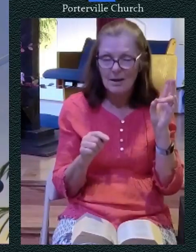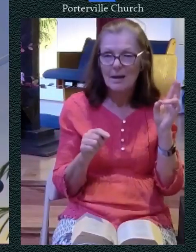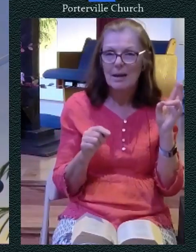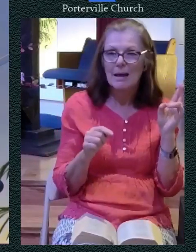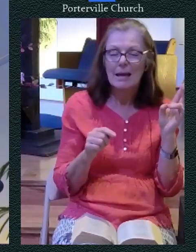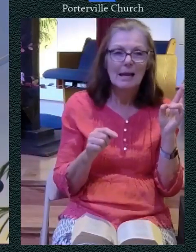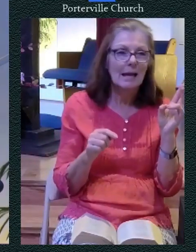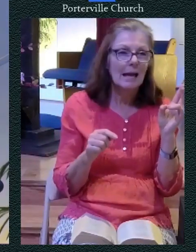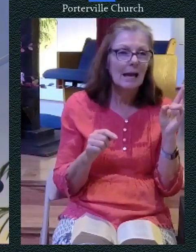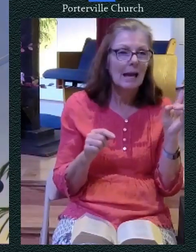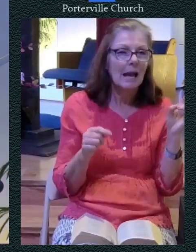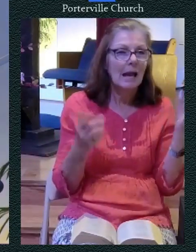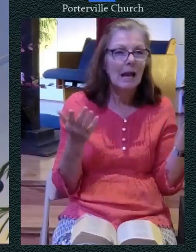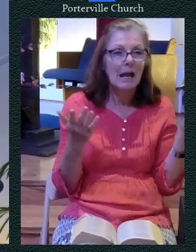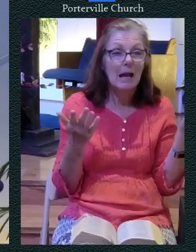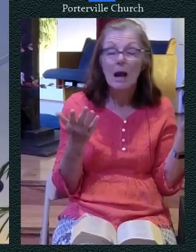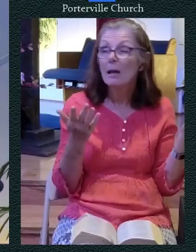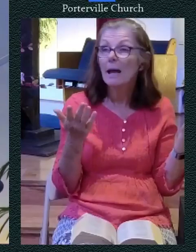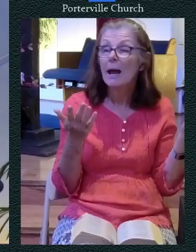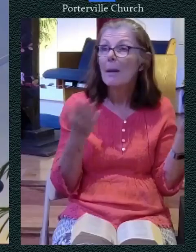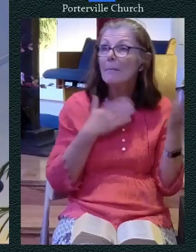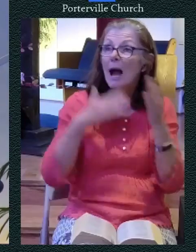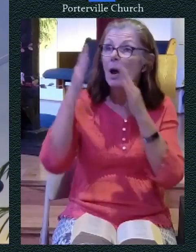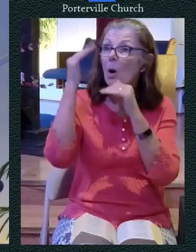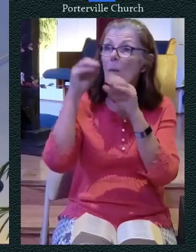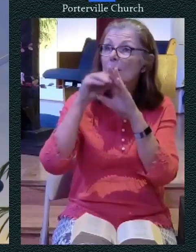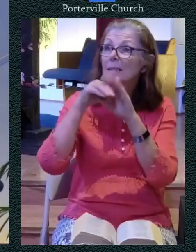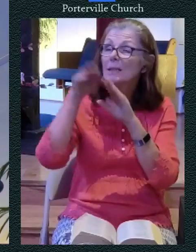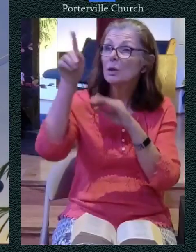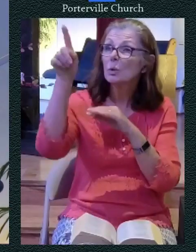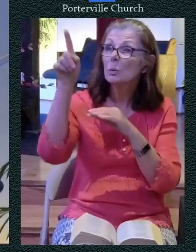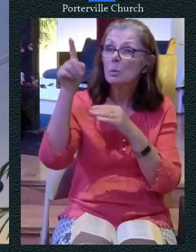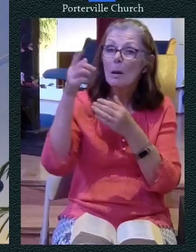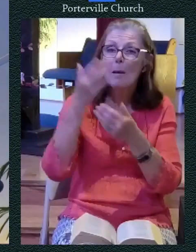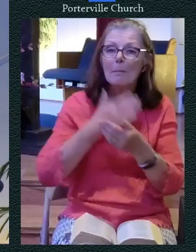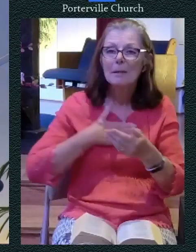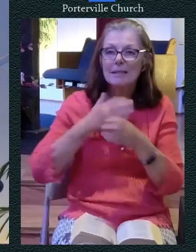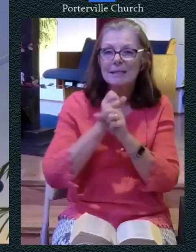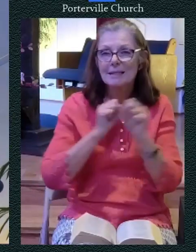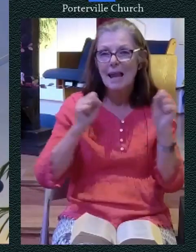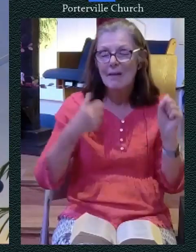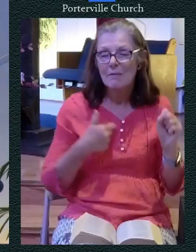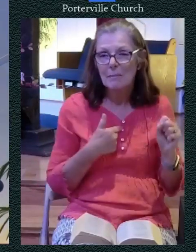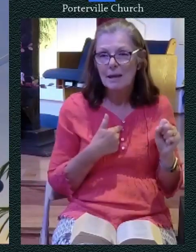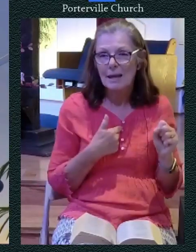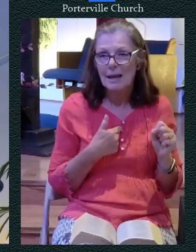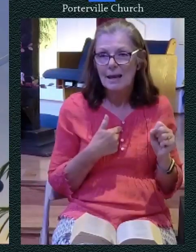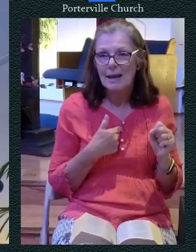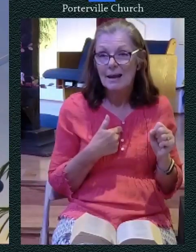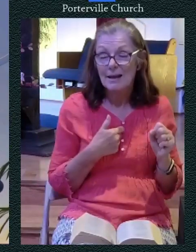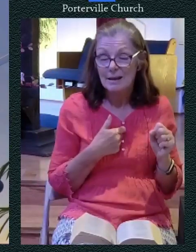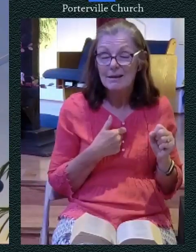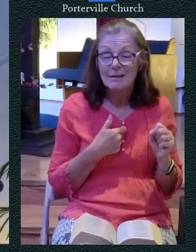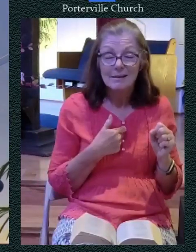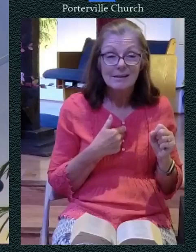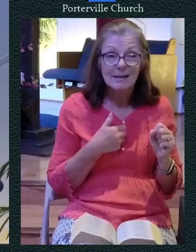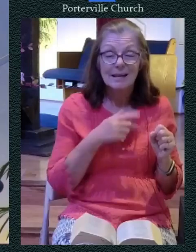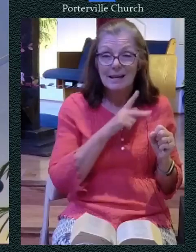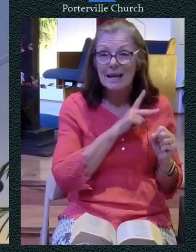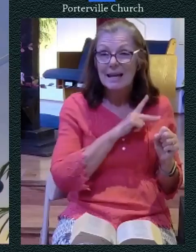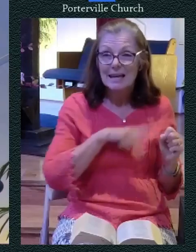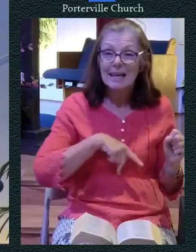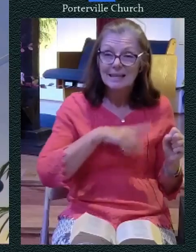I wait? My hope is in you. Deliver me. In this section, he affirms the true source of his